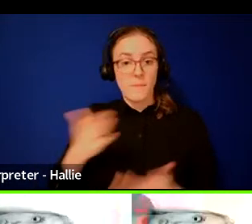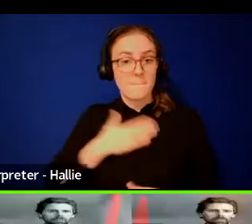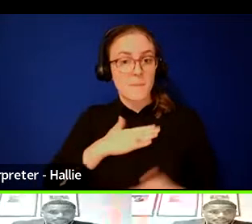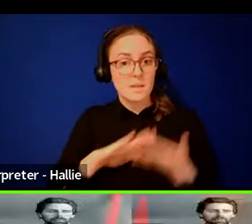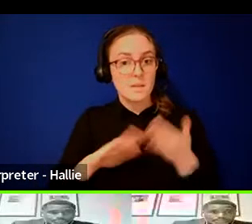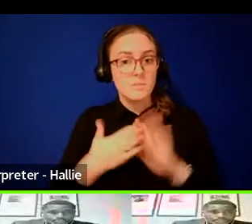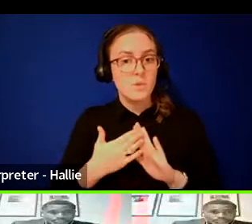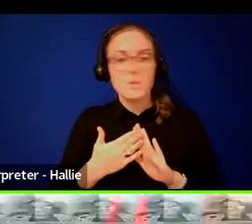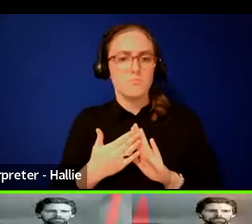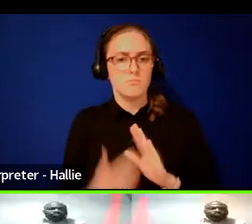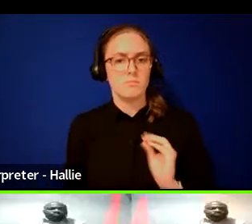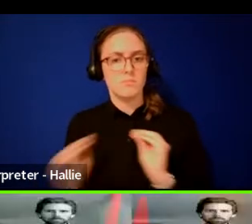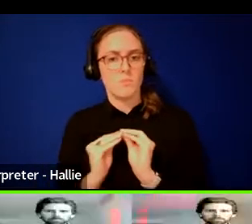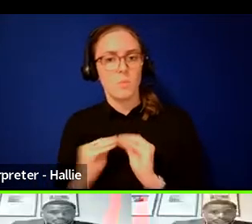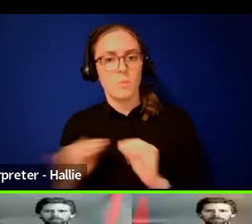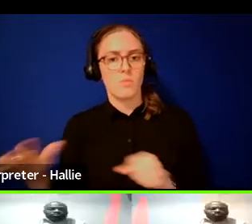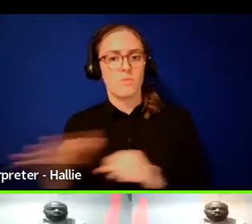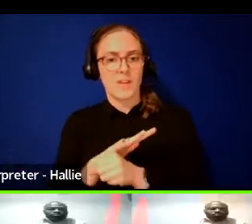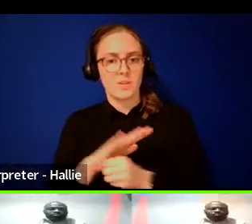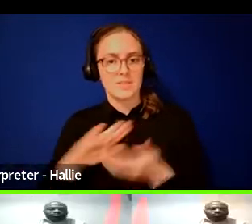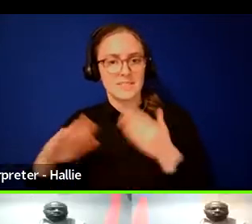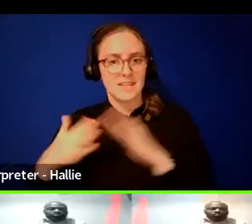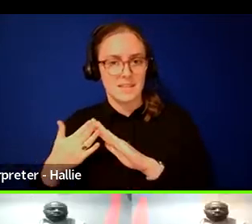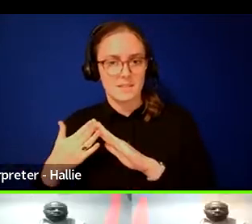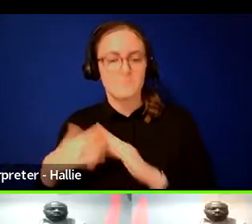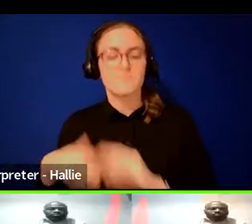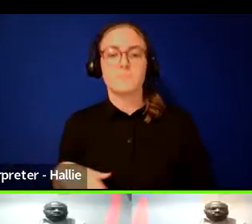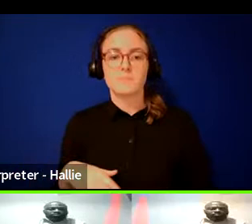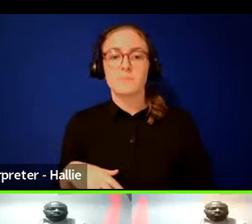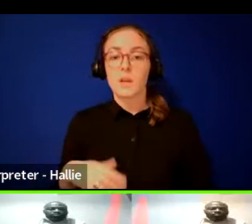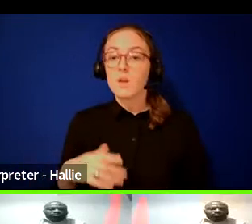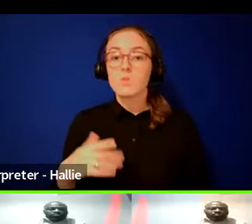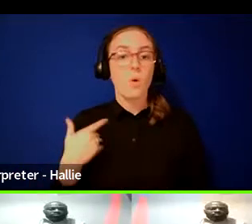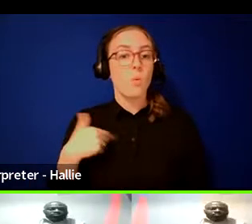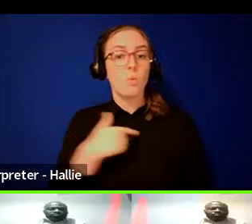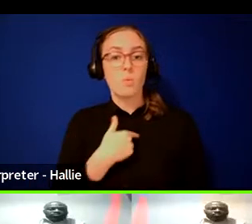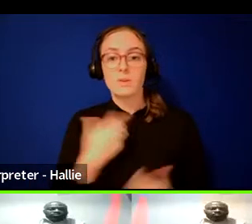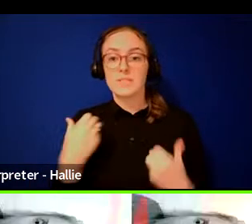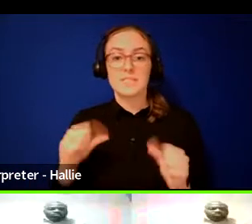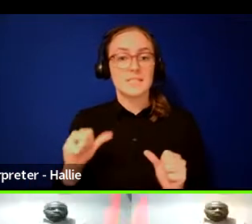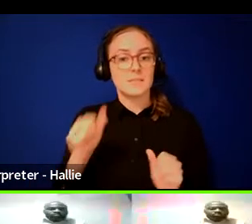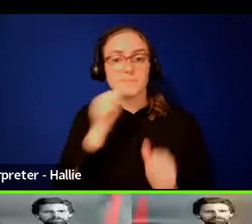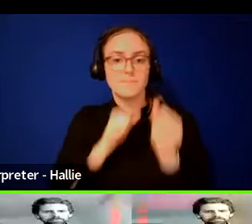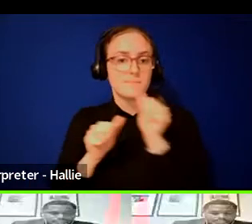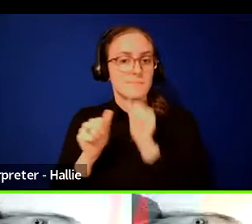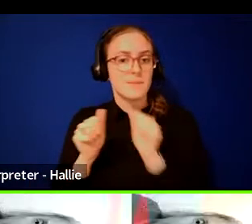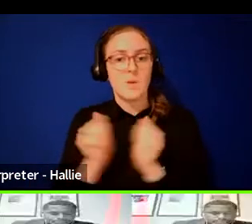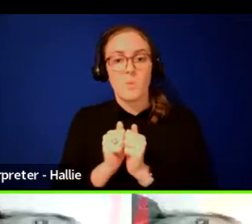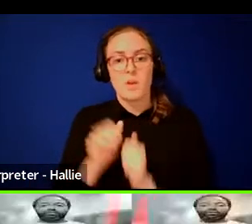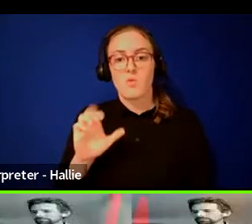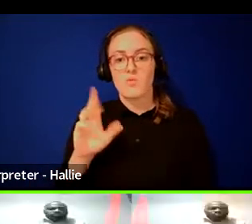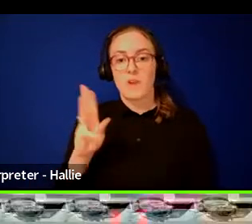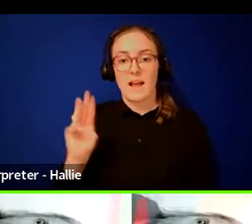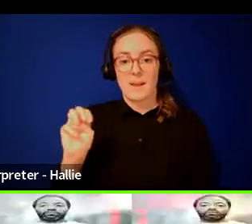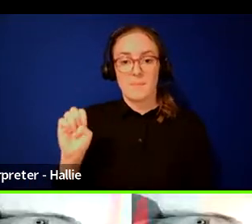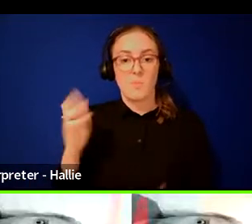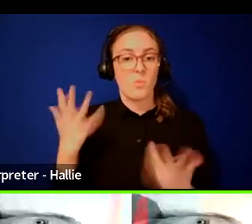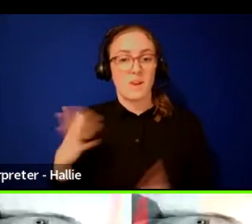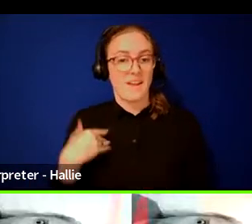city. So as we still grapple, with crime, we're already at 45 homicides and we're